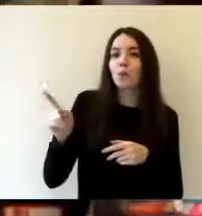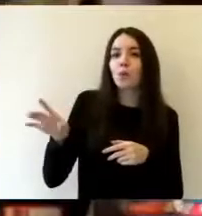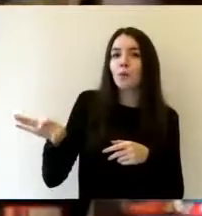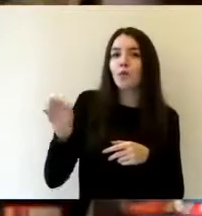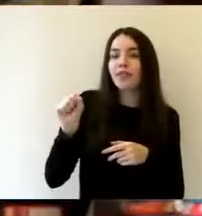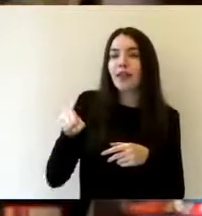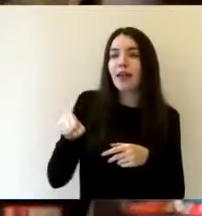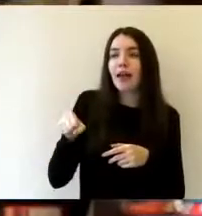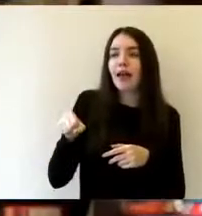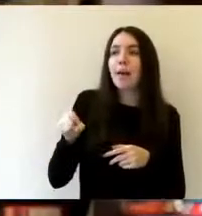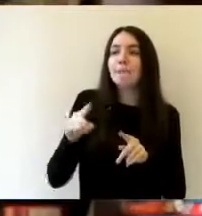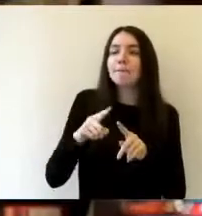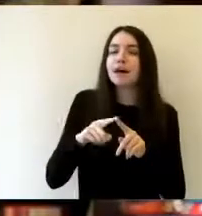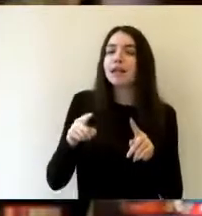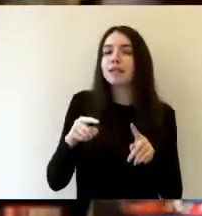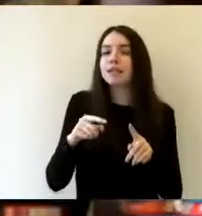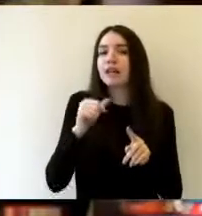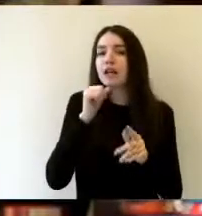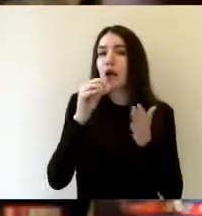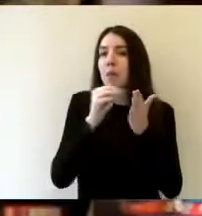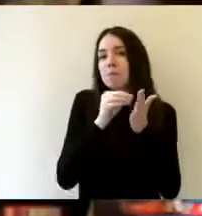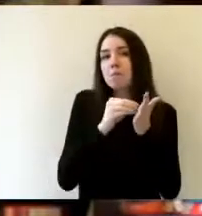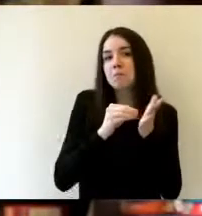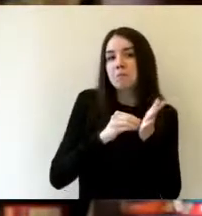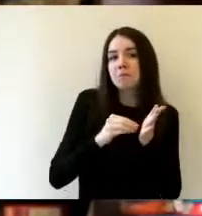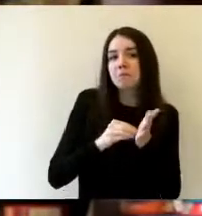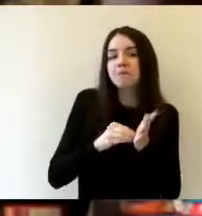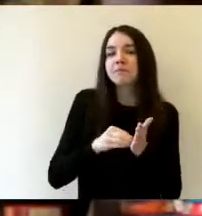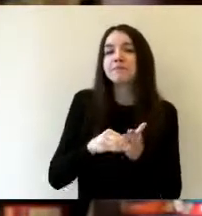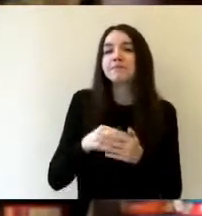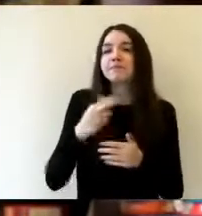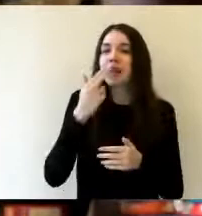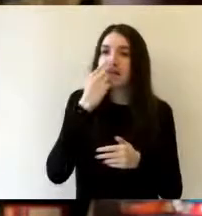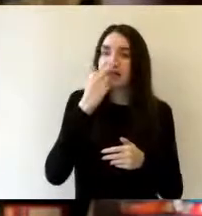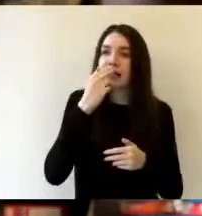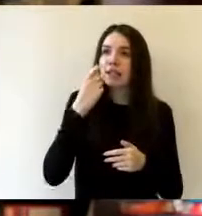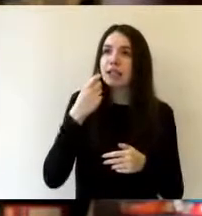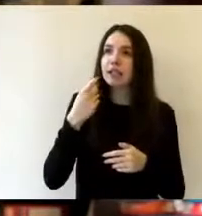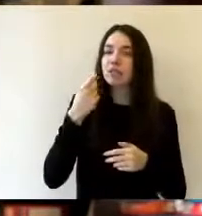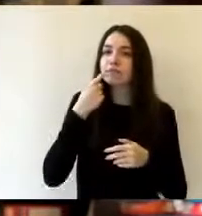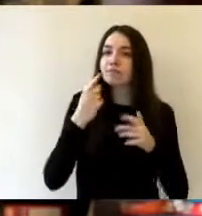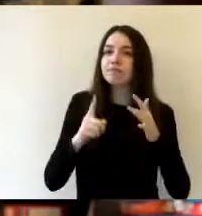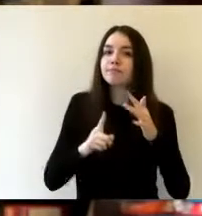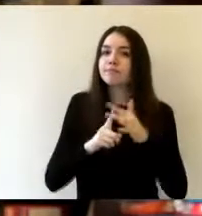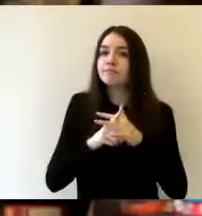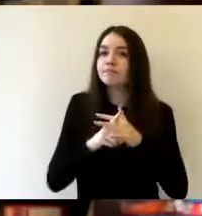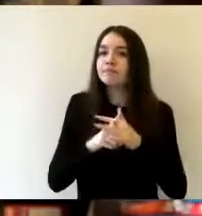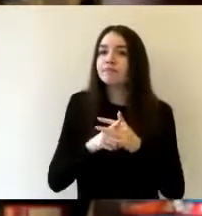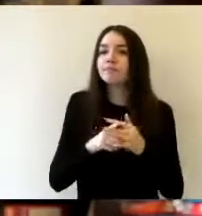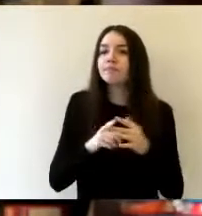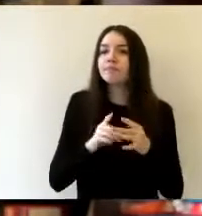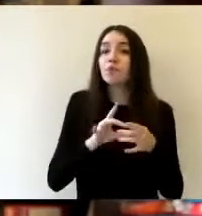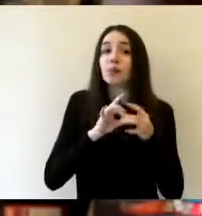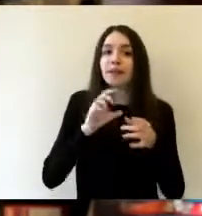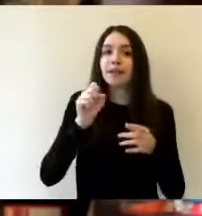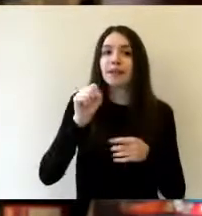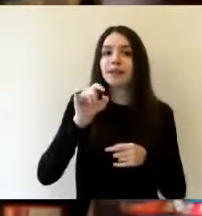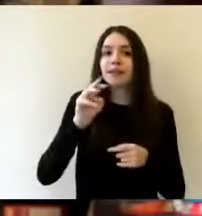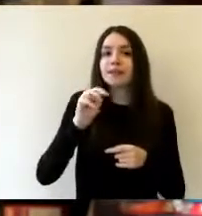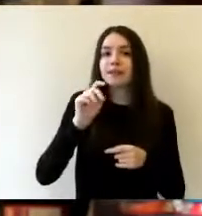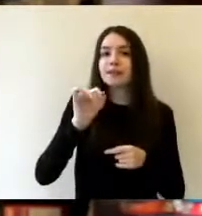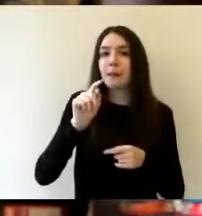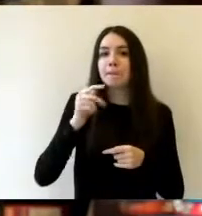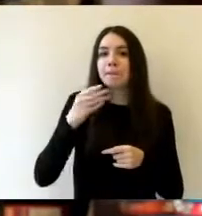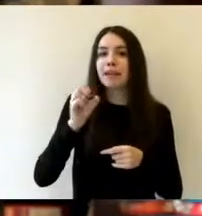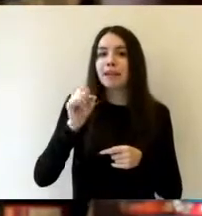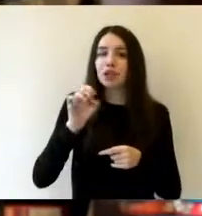I haven't documented it very well. And it's funny. This came up with, of course, the Smithsonian because nobody documents like a